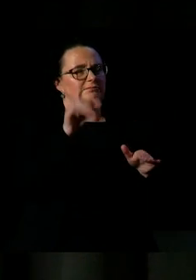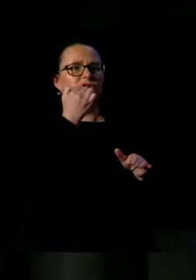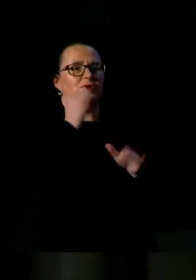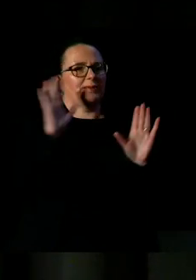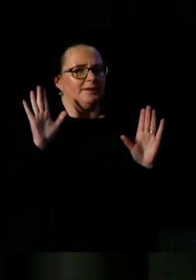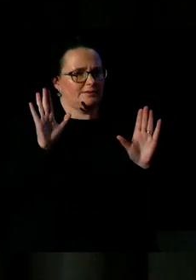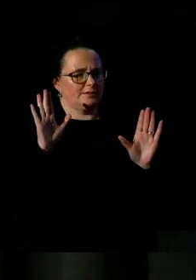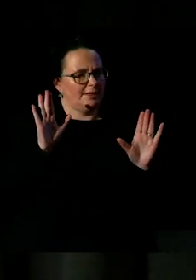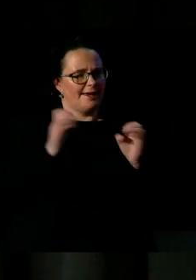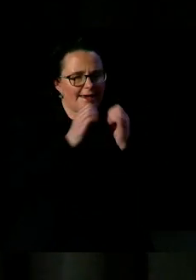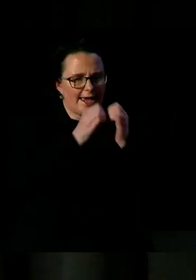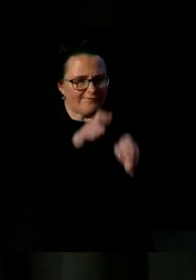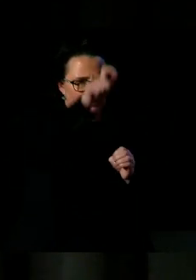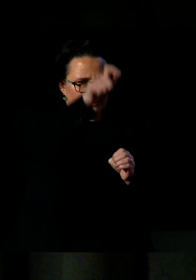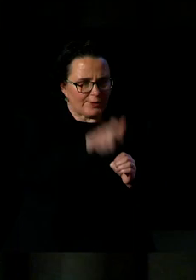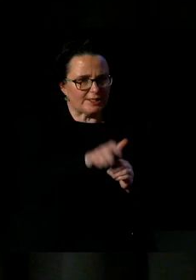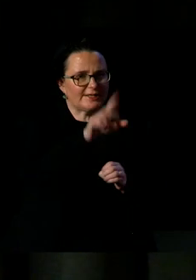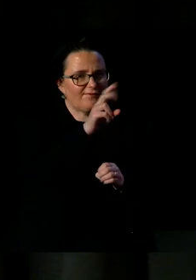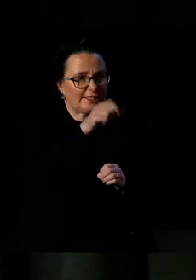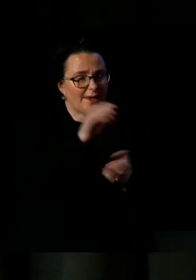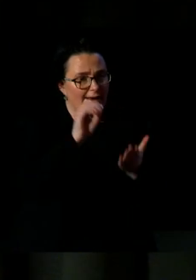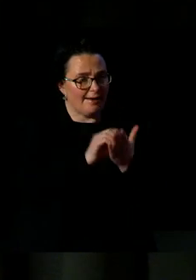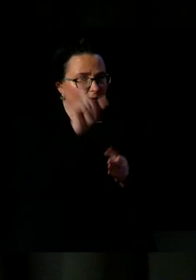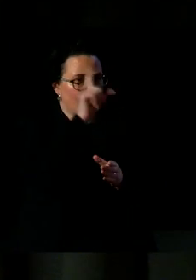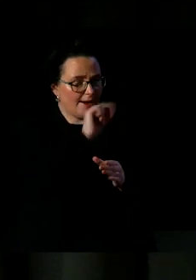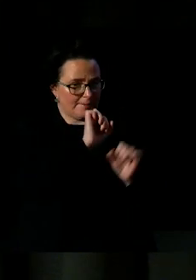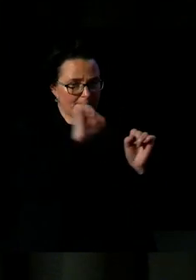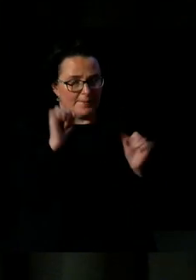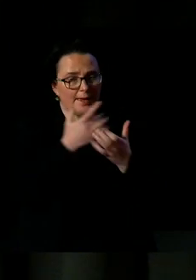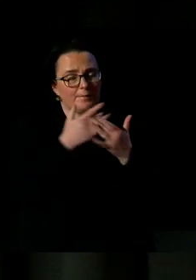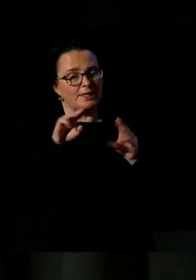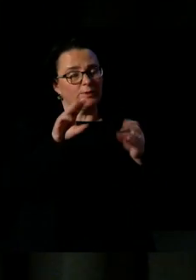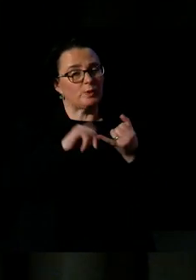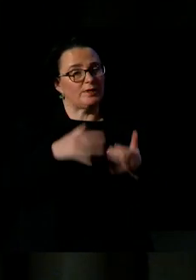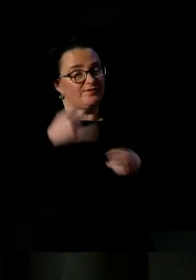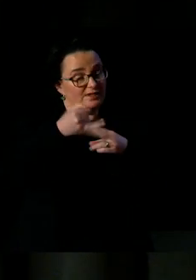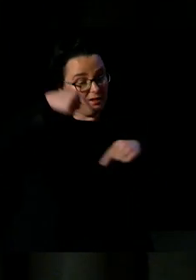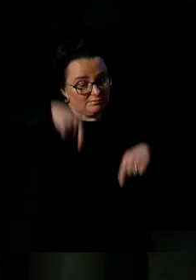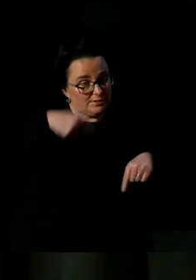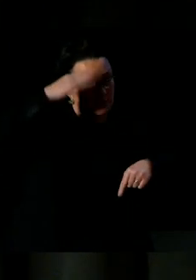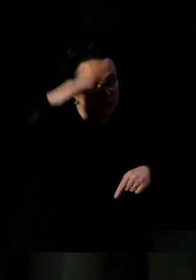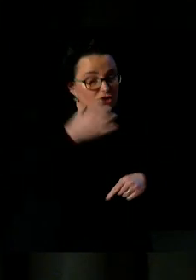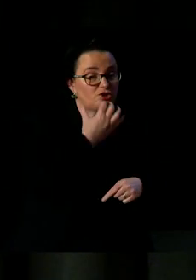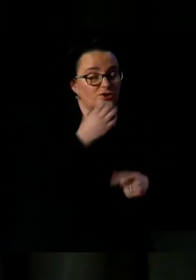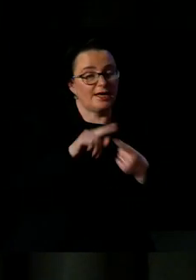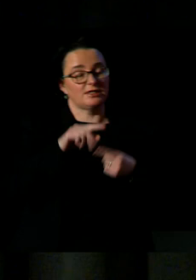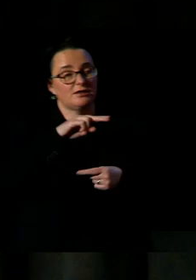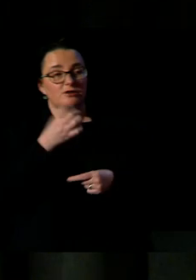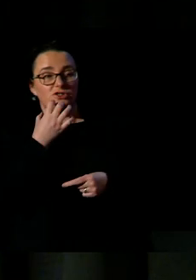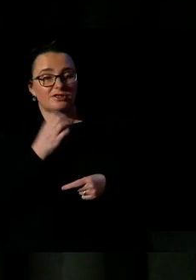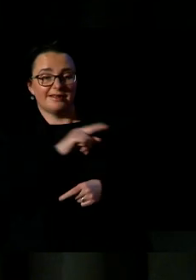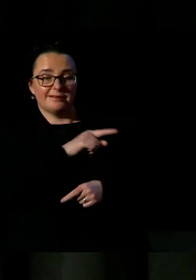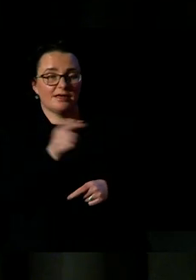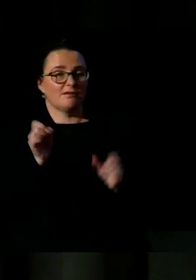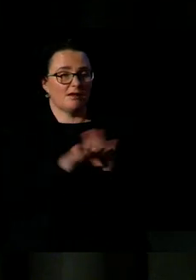Every victim has a name. Several people living in Ireland, Jews and non-Jews, lost cherished family members